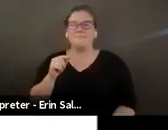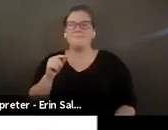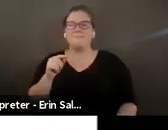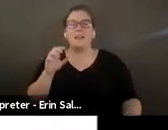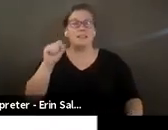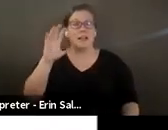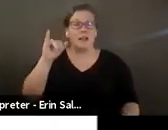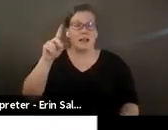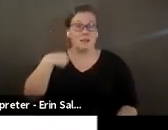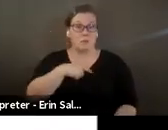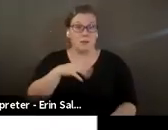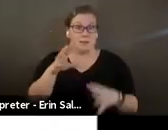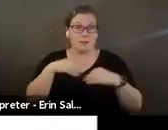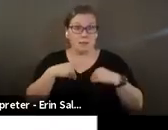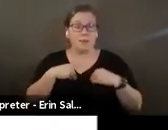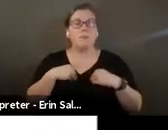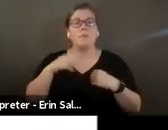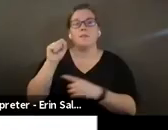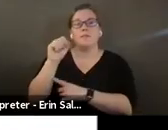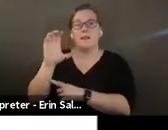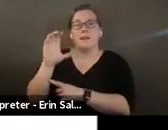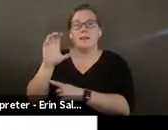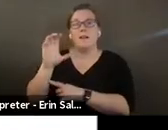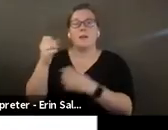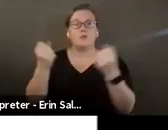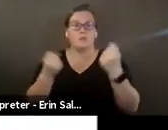is a South Carolina driver's license,